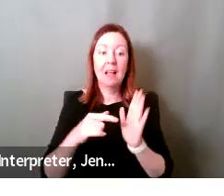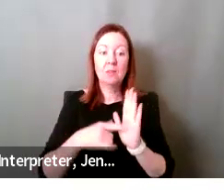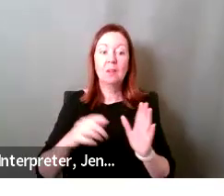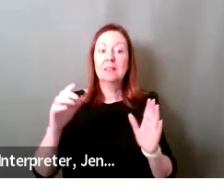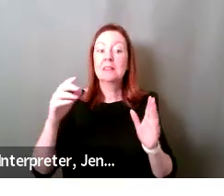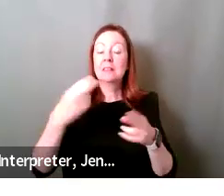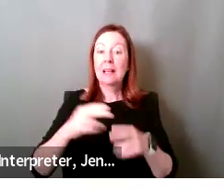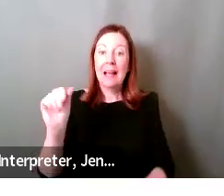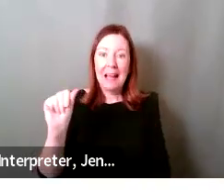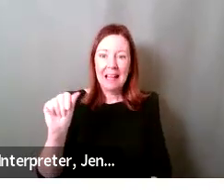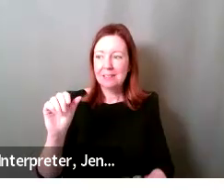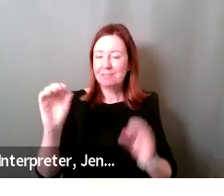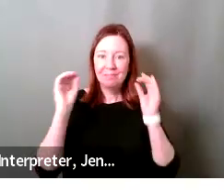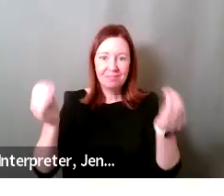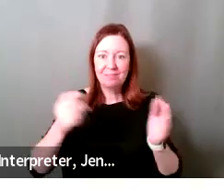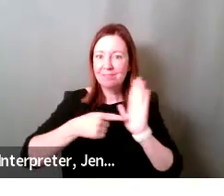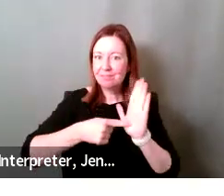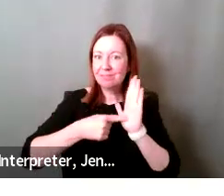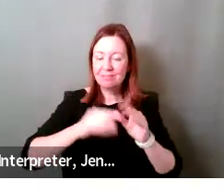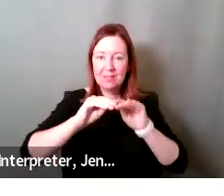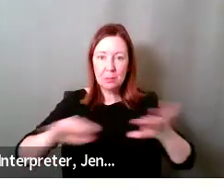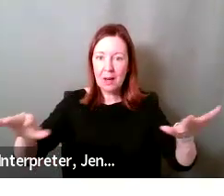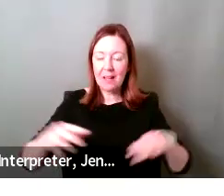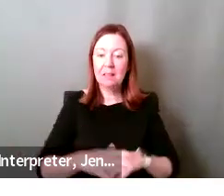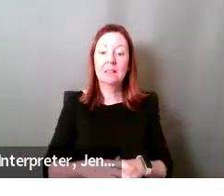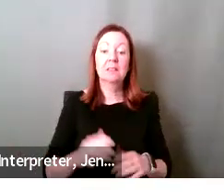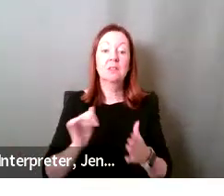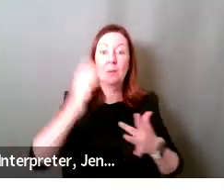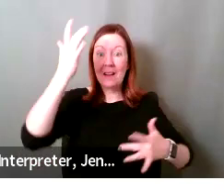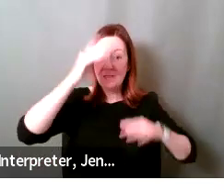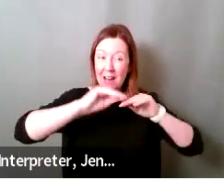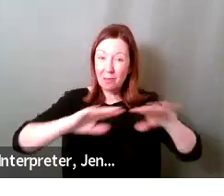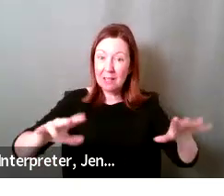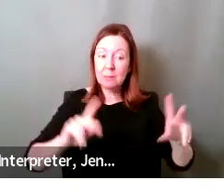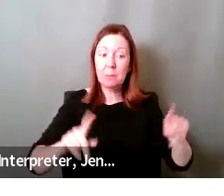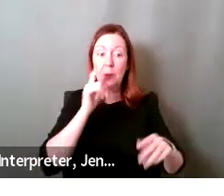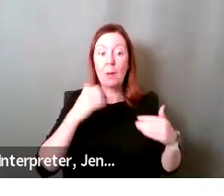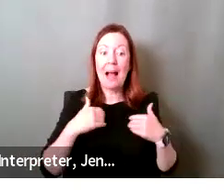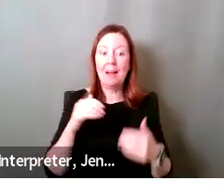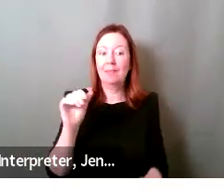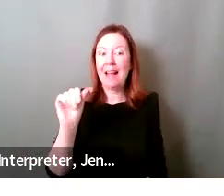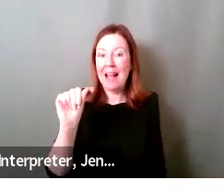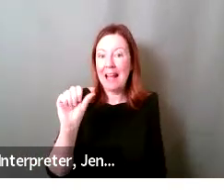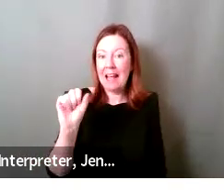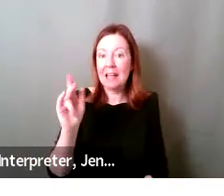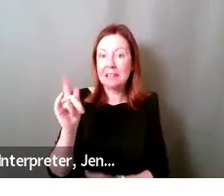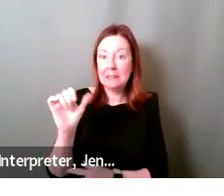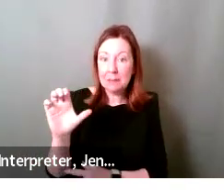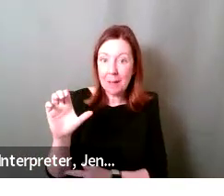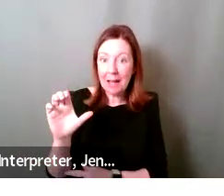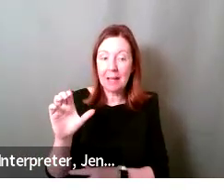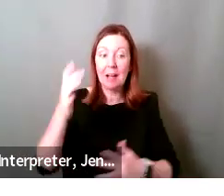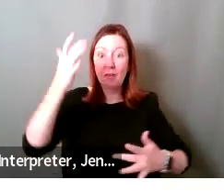asymptomatic spread. So the spread of viruses by folks that have asymptomatic